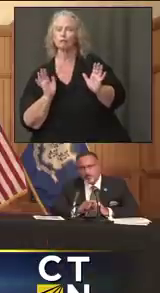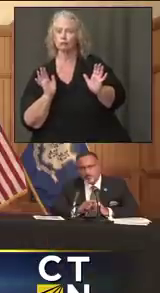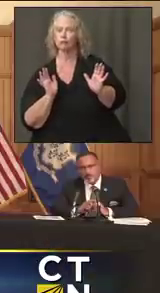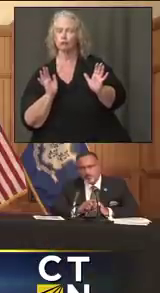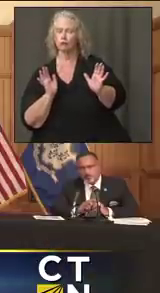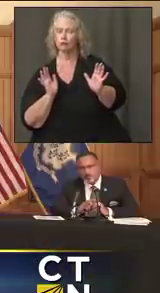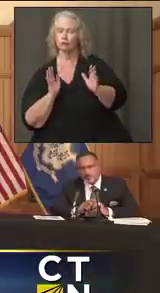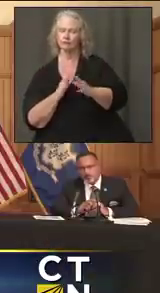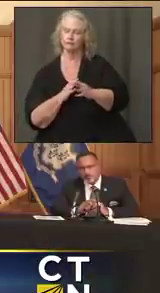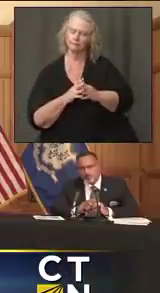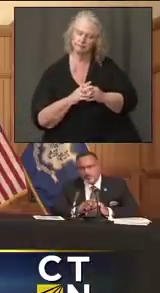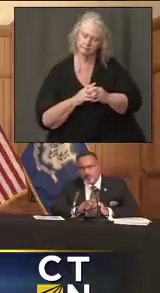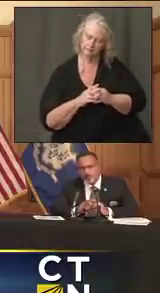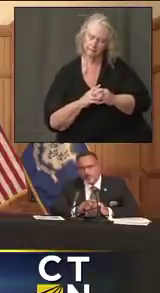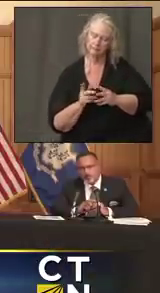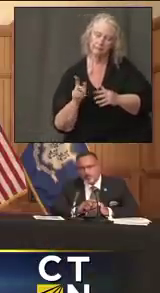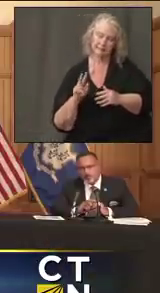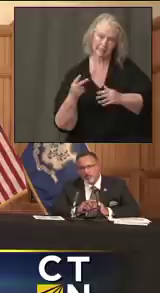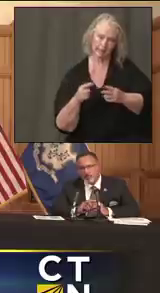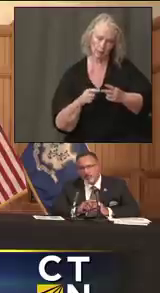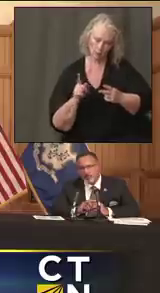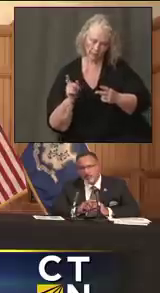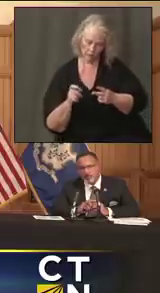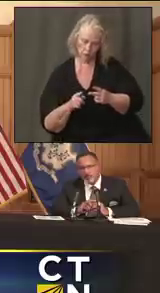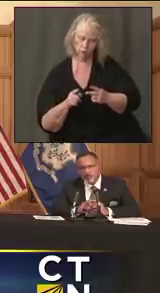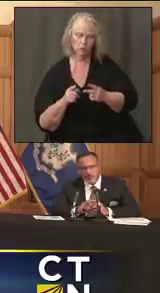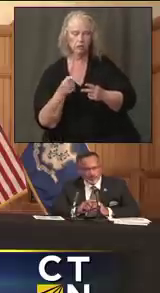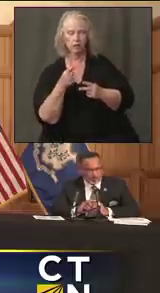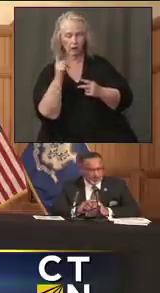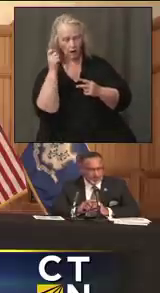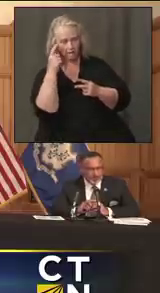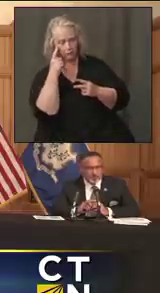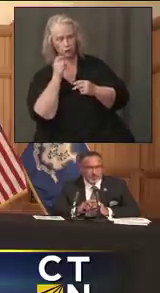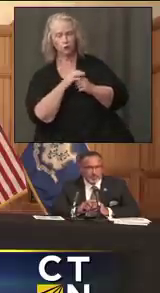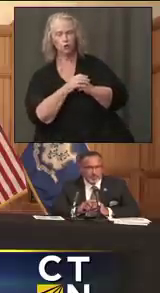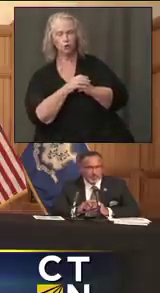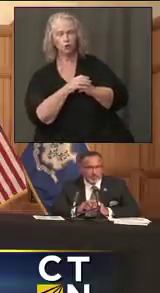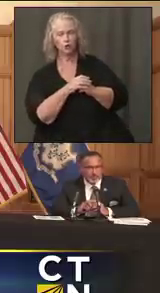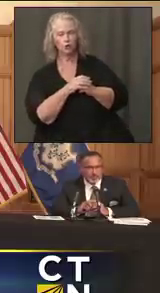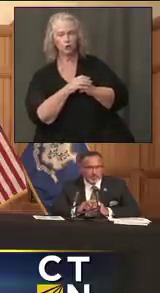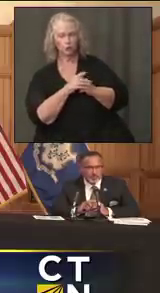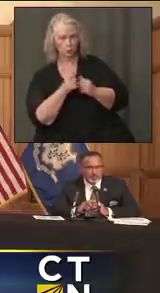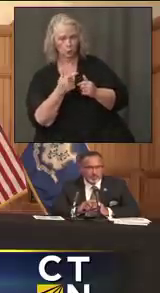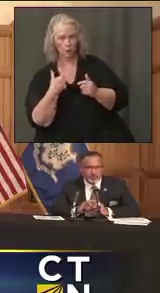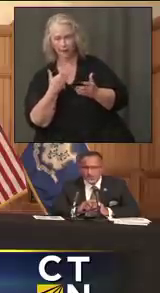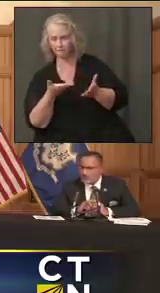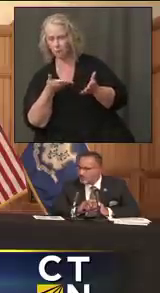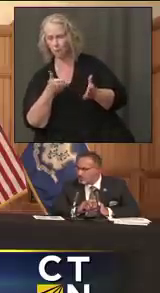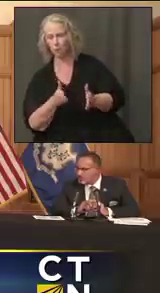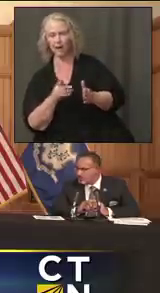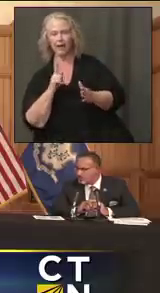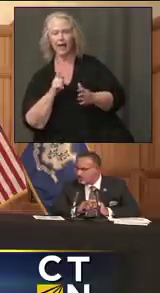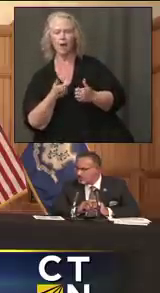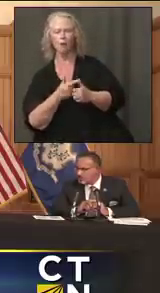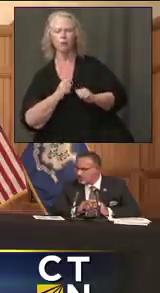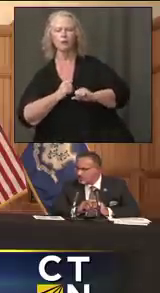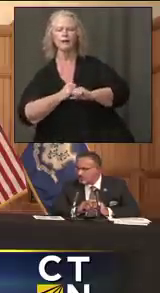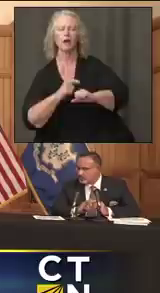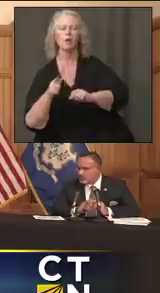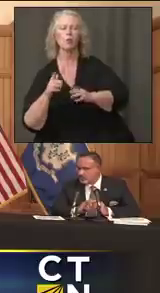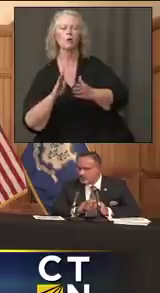Okay, a second question I have, probably for the governor, is there a mechanism in place to protect school districts